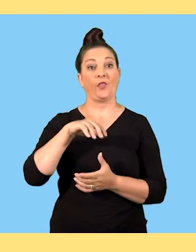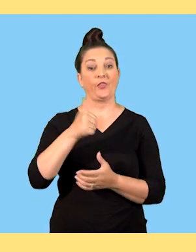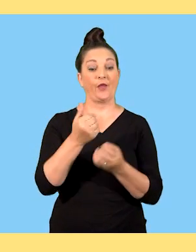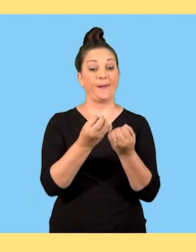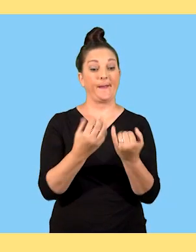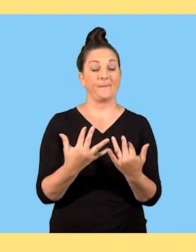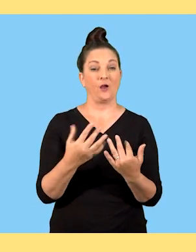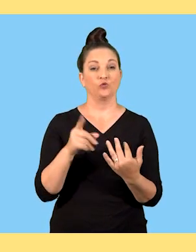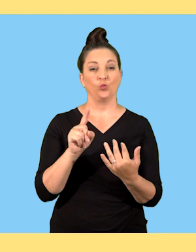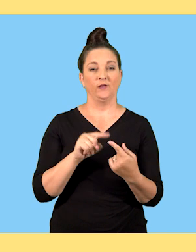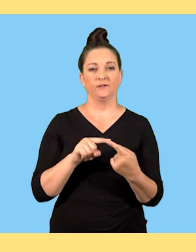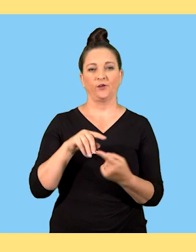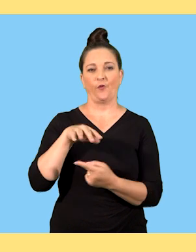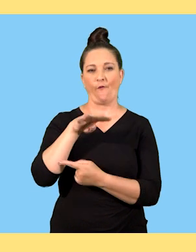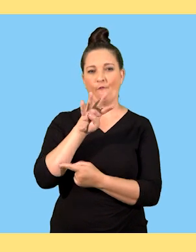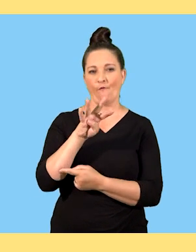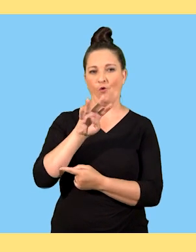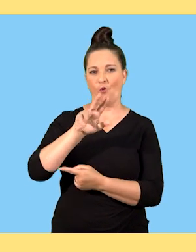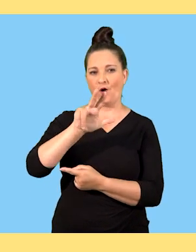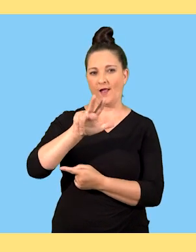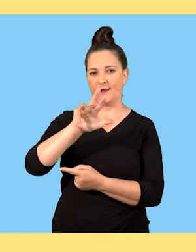us an amount which is